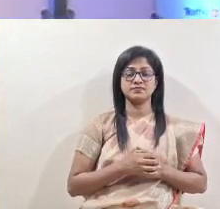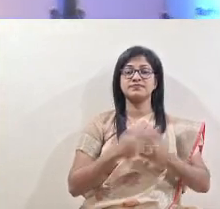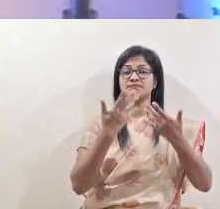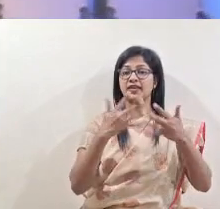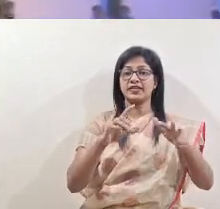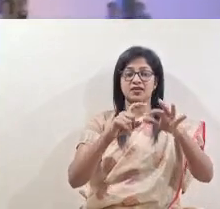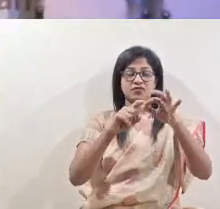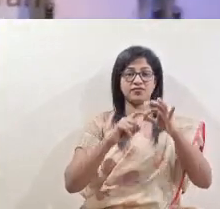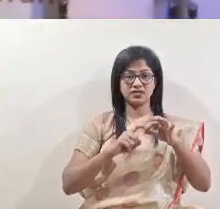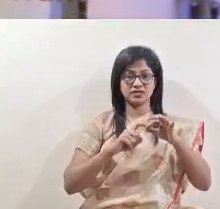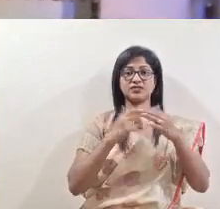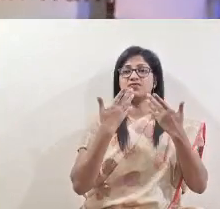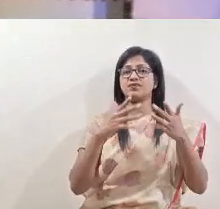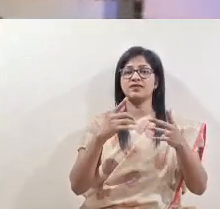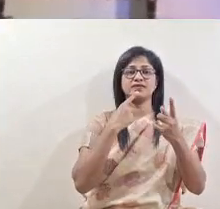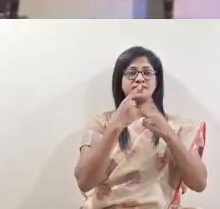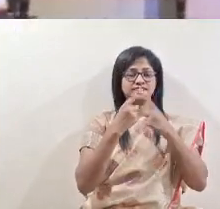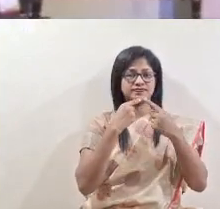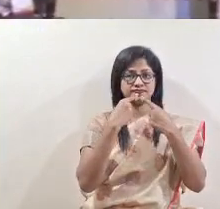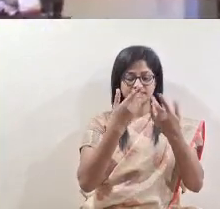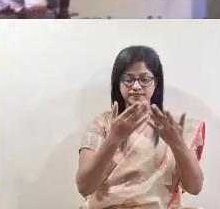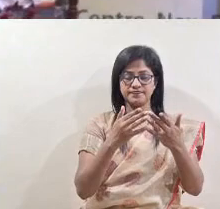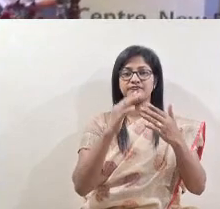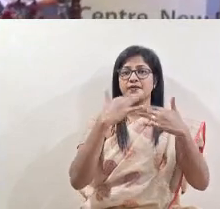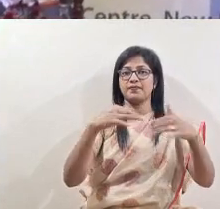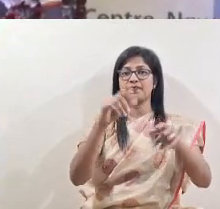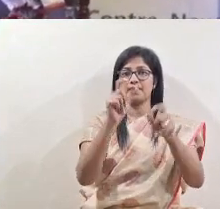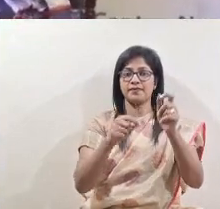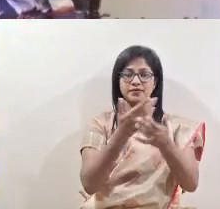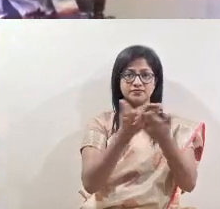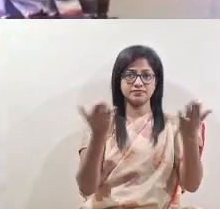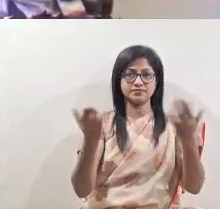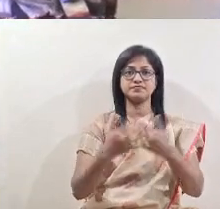Any questions or any comments from the participants?